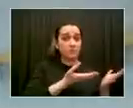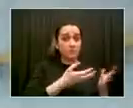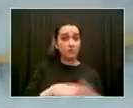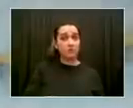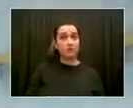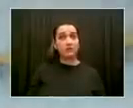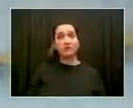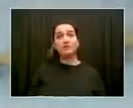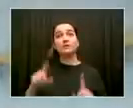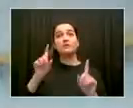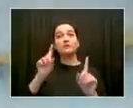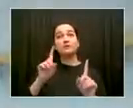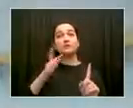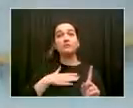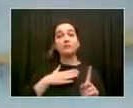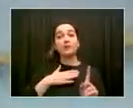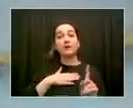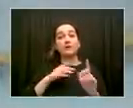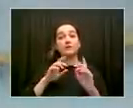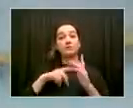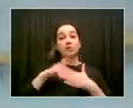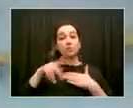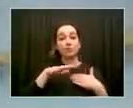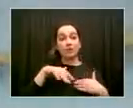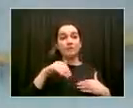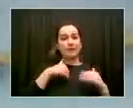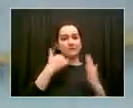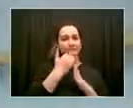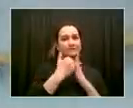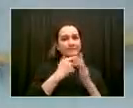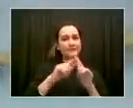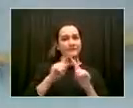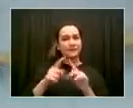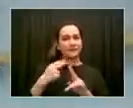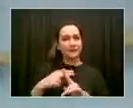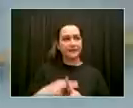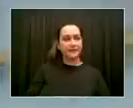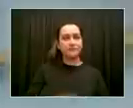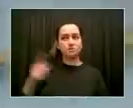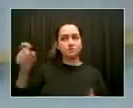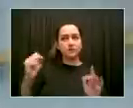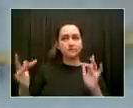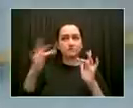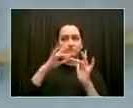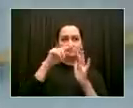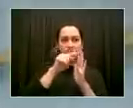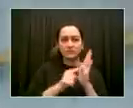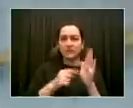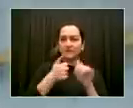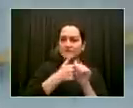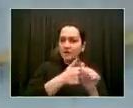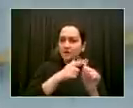actually vaccinate those individuals placed on the roster. I leave it to you, Commissioner Negro.